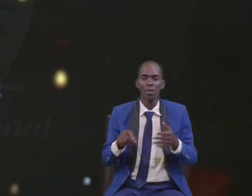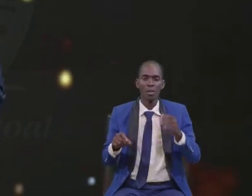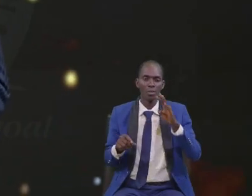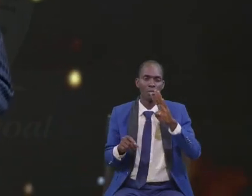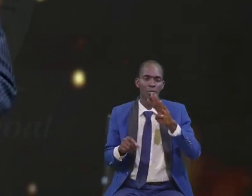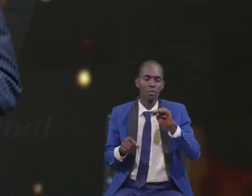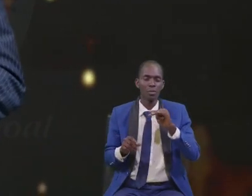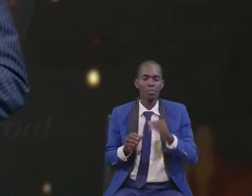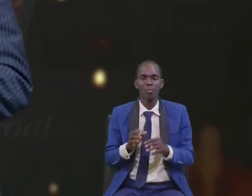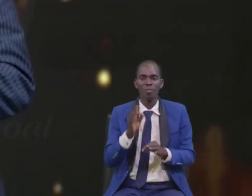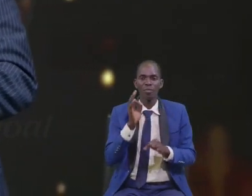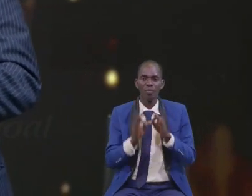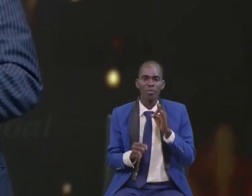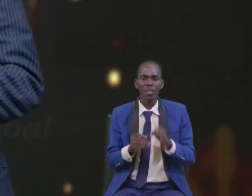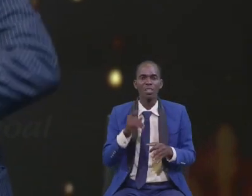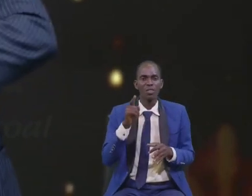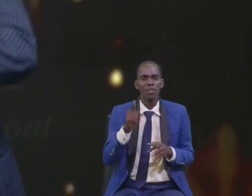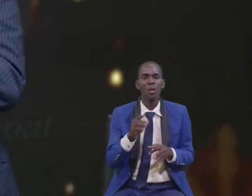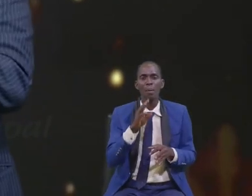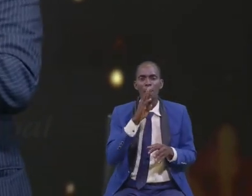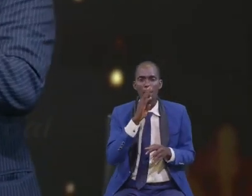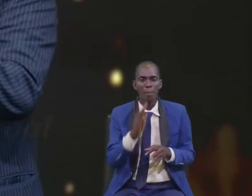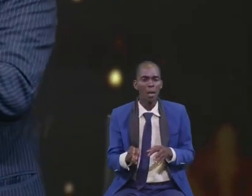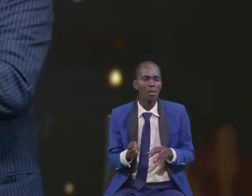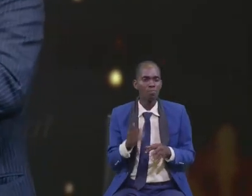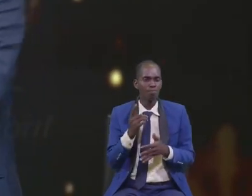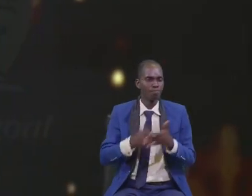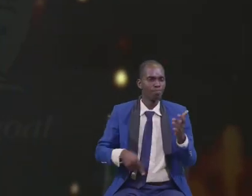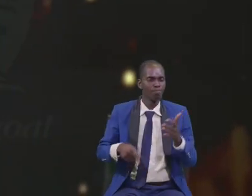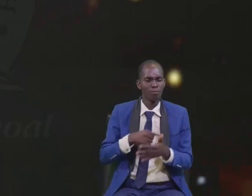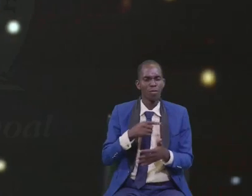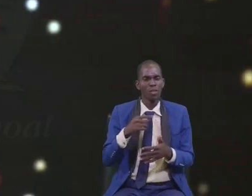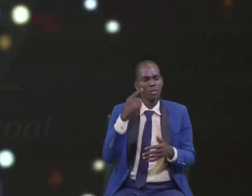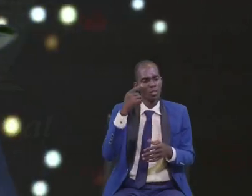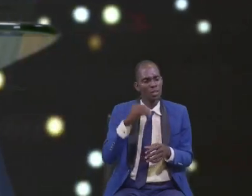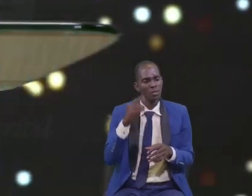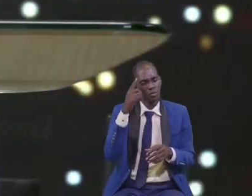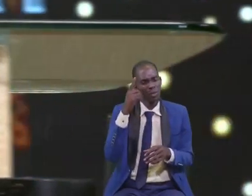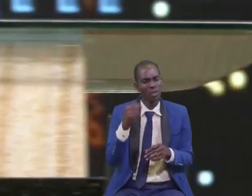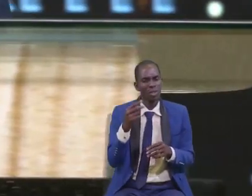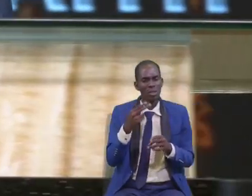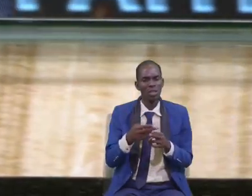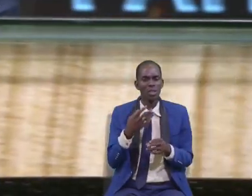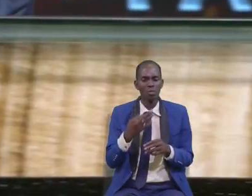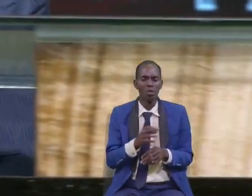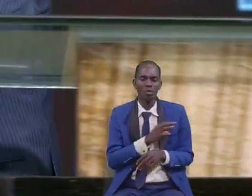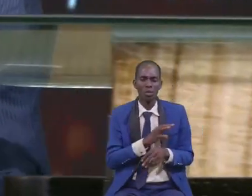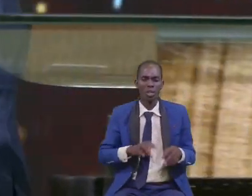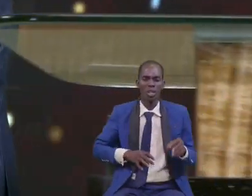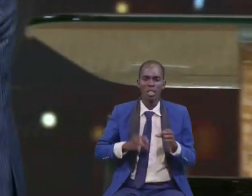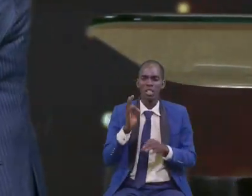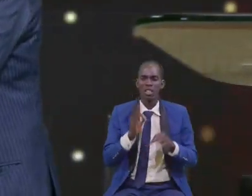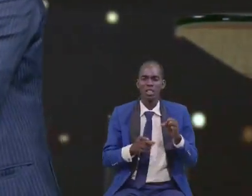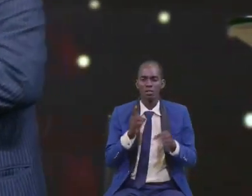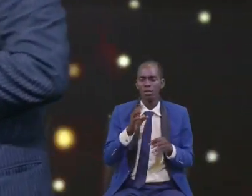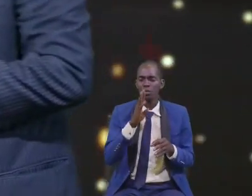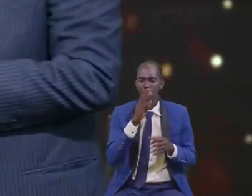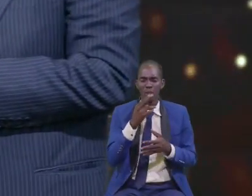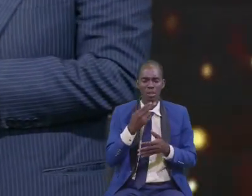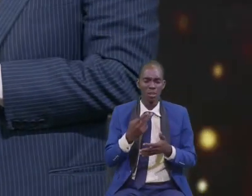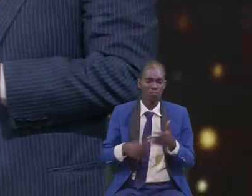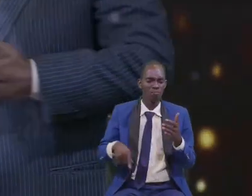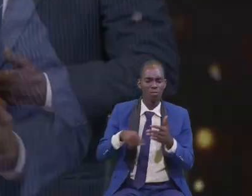Verse 14, if ye be reproached for the name of Christ, if ye be reproached for the name